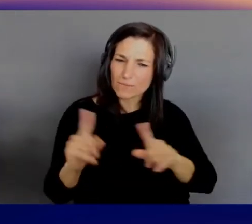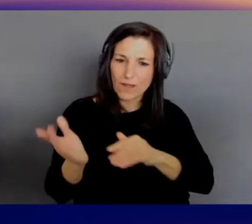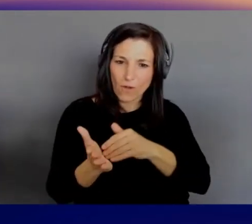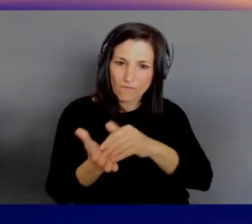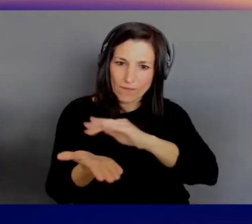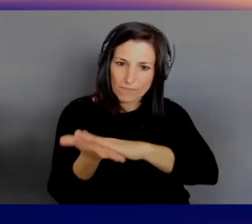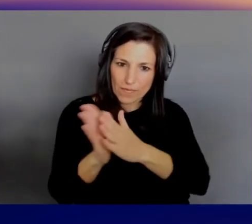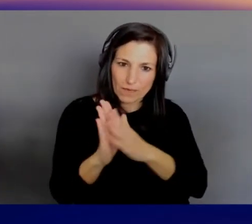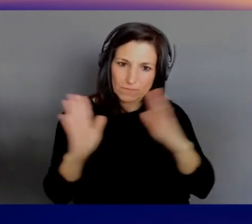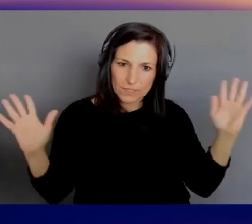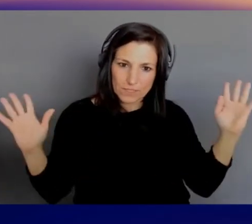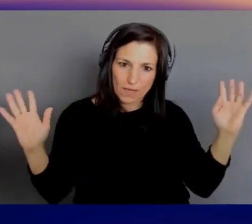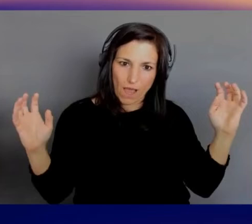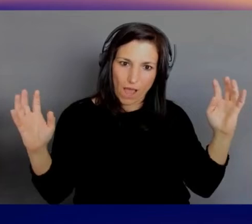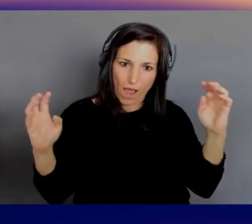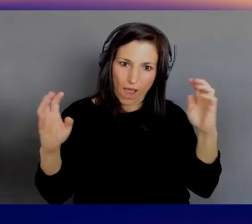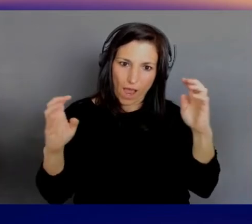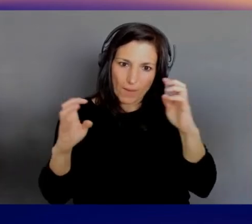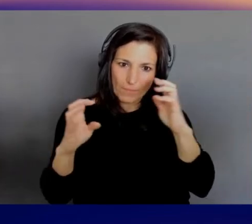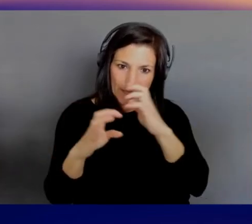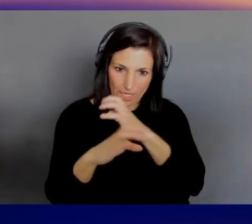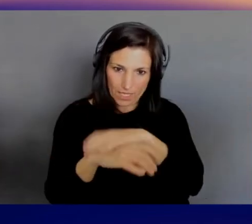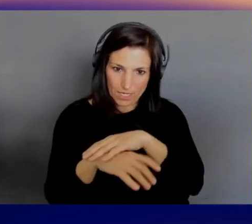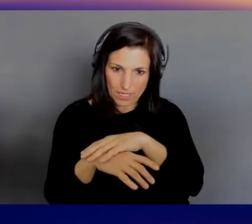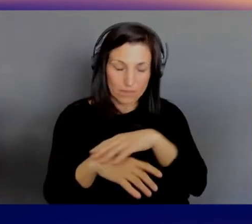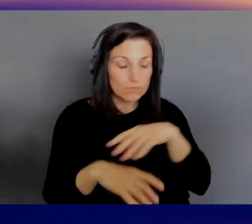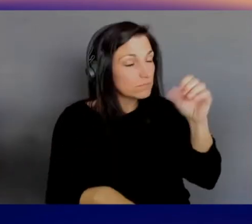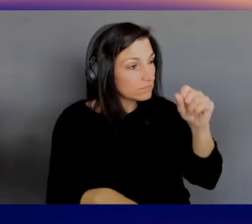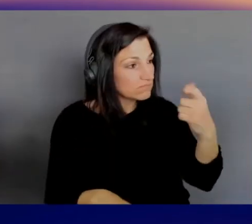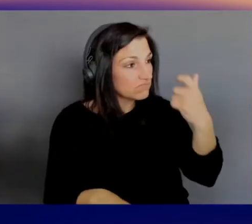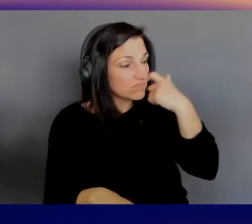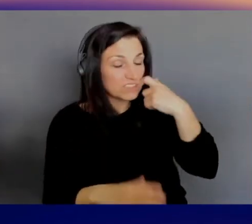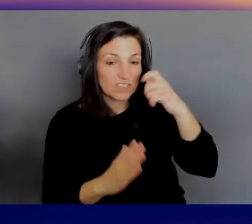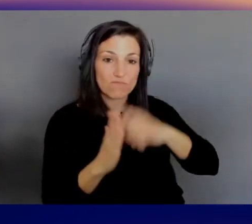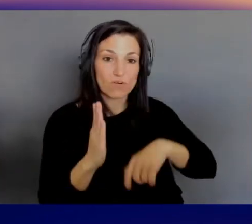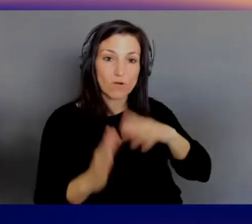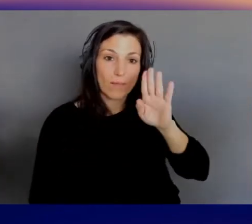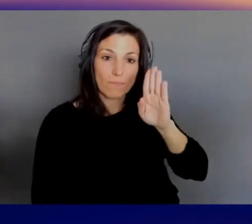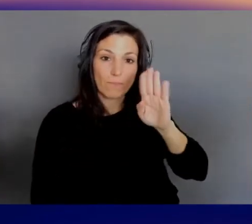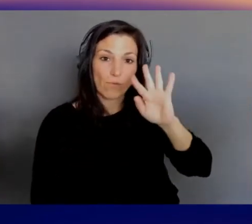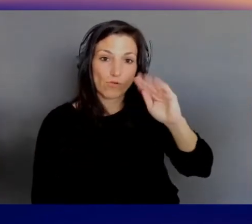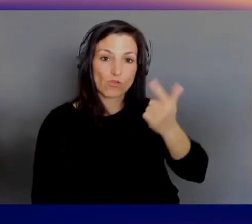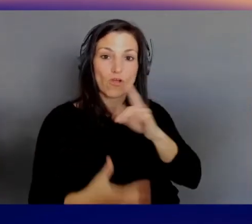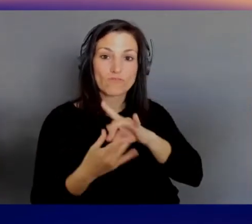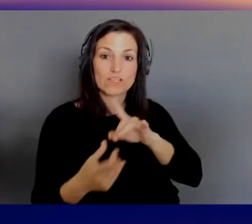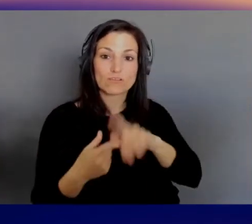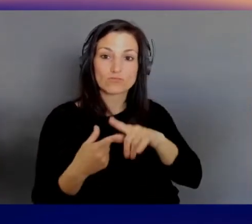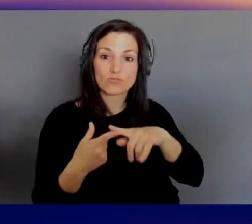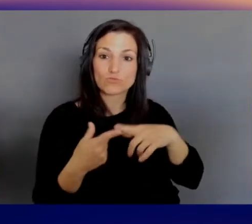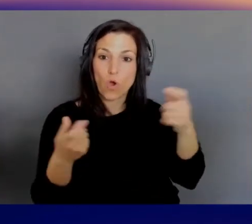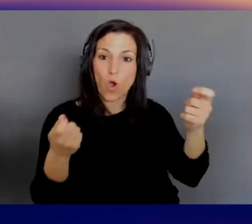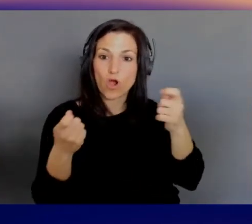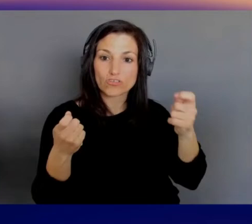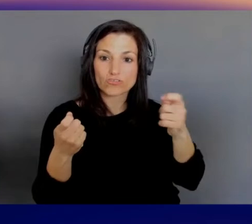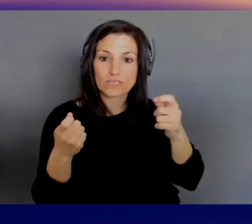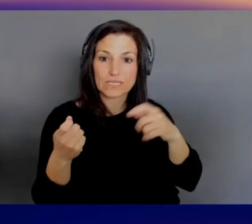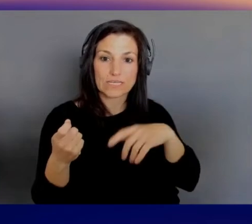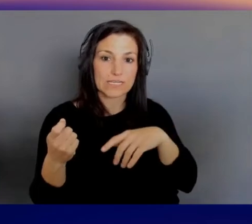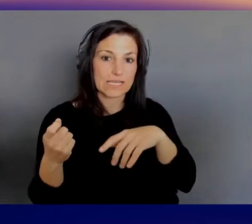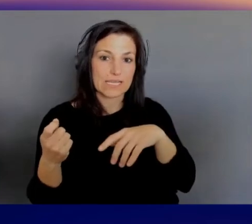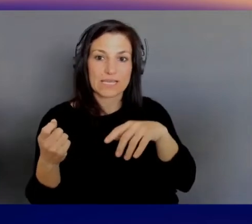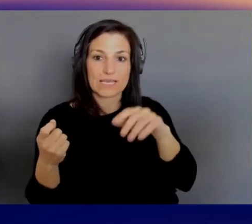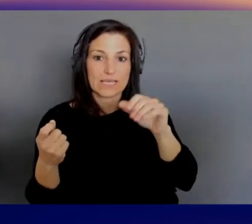complicated when Yes. it Normally, uses the library. there was a recent blog that I wrote on orchestrating S3 specific actions. Yeah. Normally, you would write a